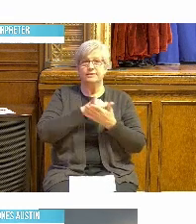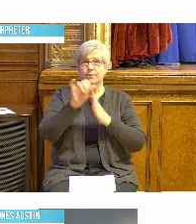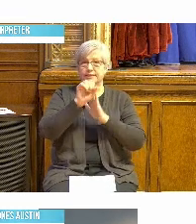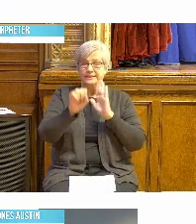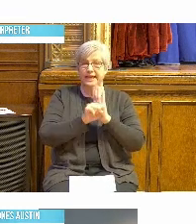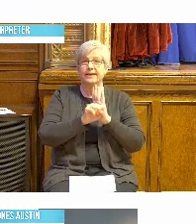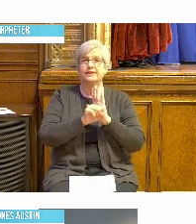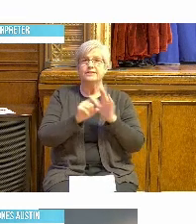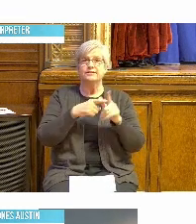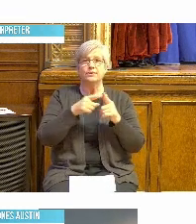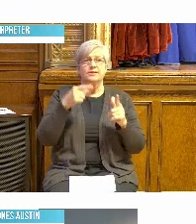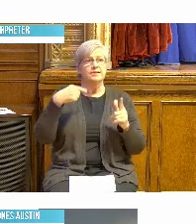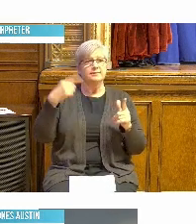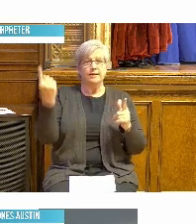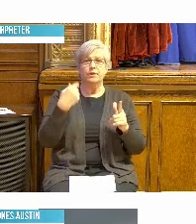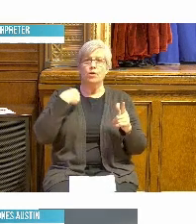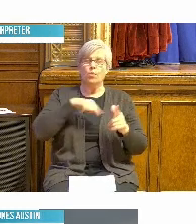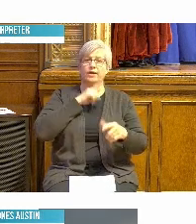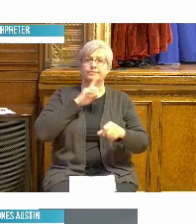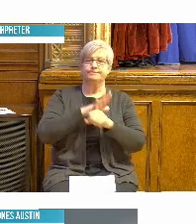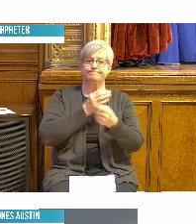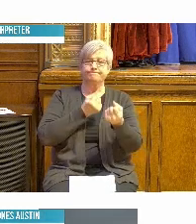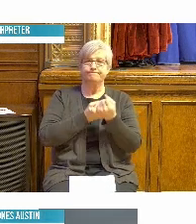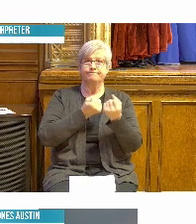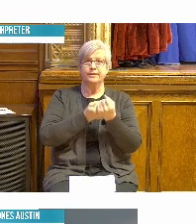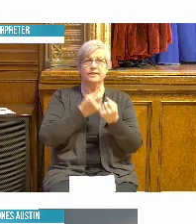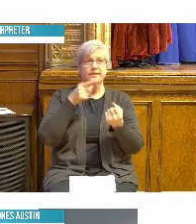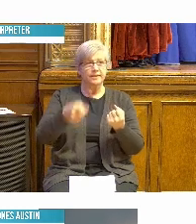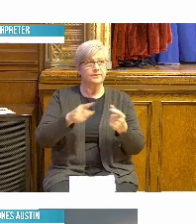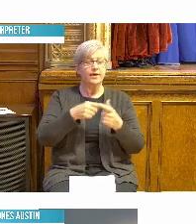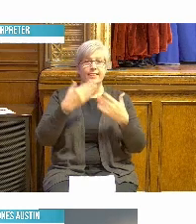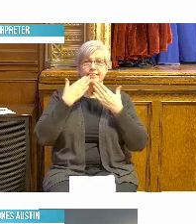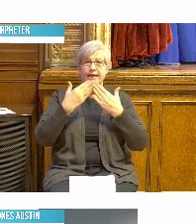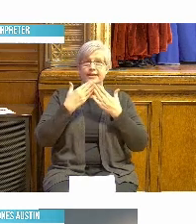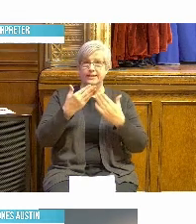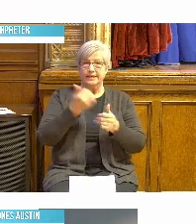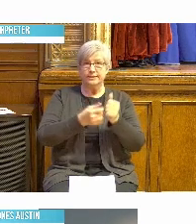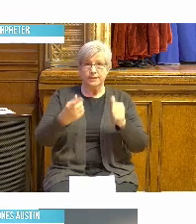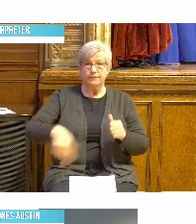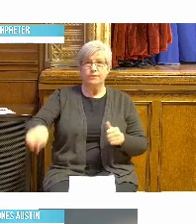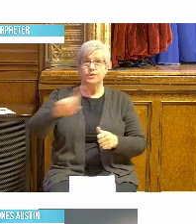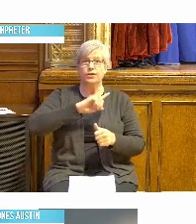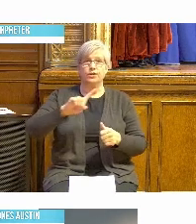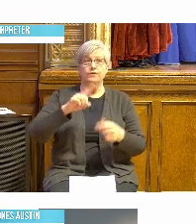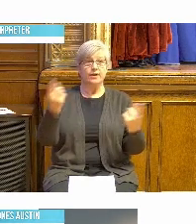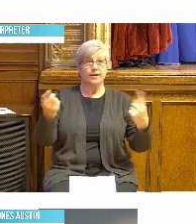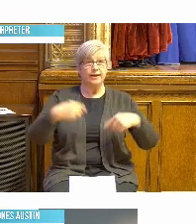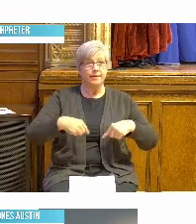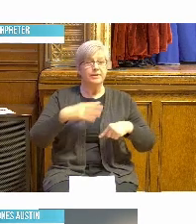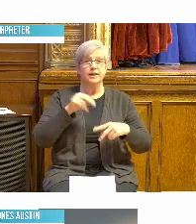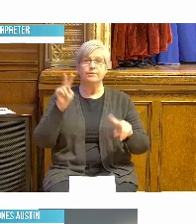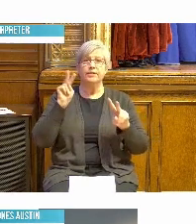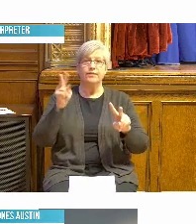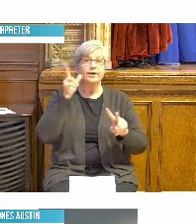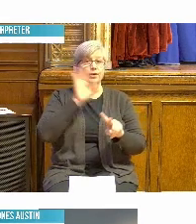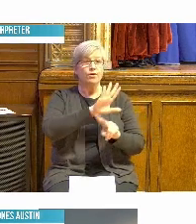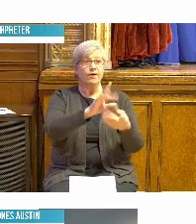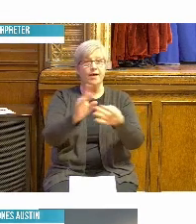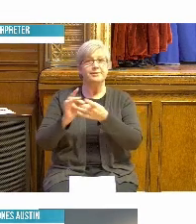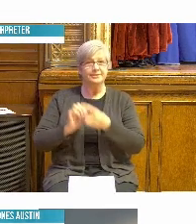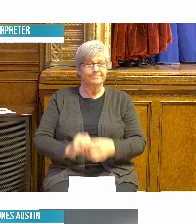York, and this is something that we're committed to advocating to. So I just want to say thank each and every one of you for being present, and we look forward to hearing from